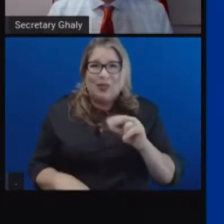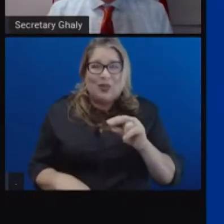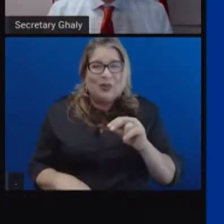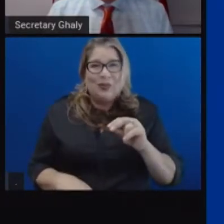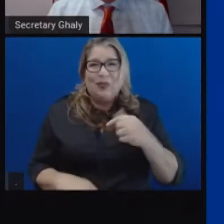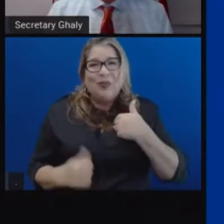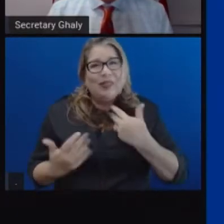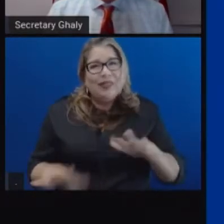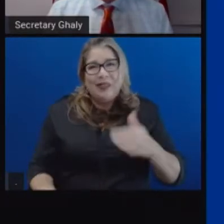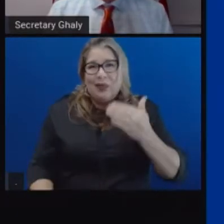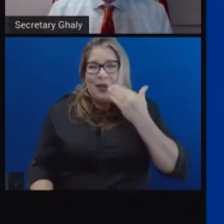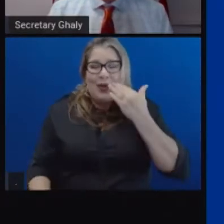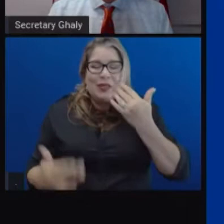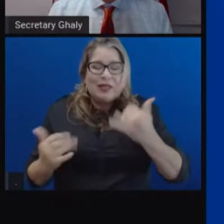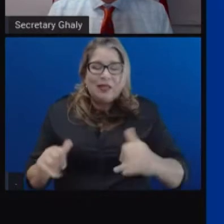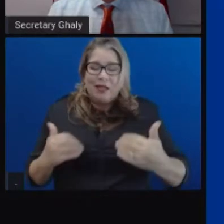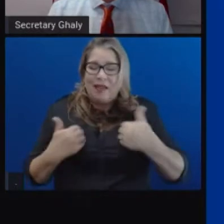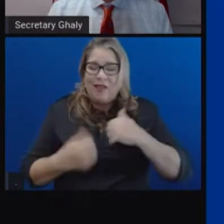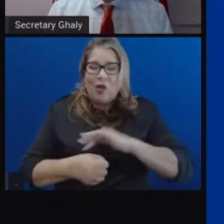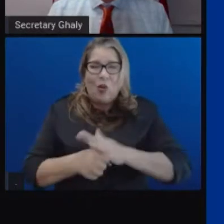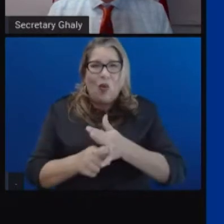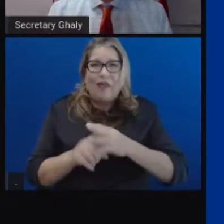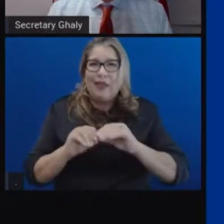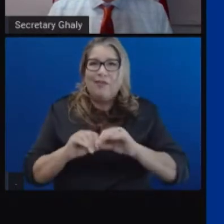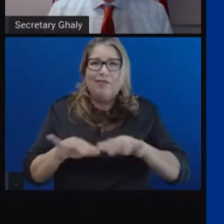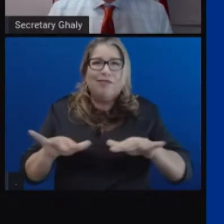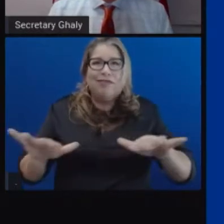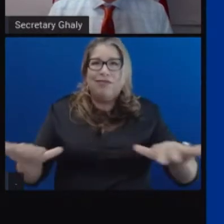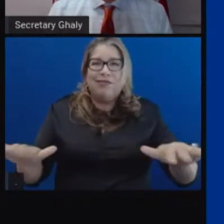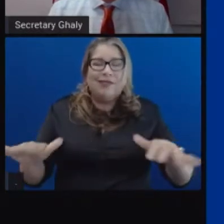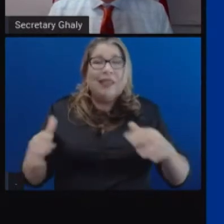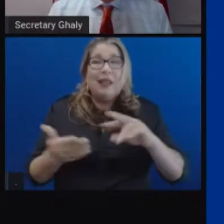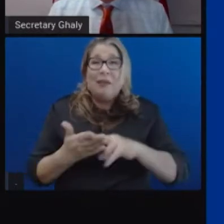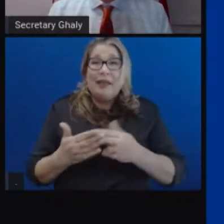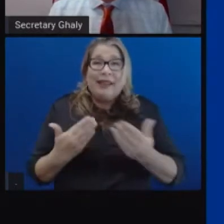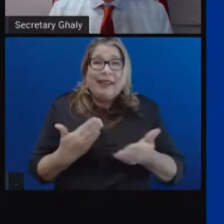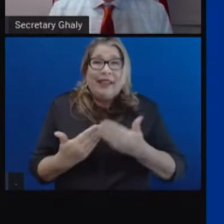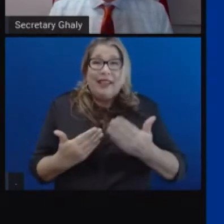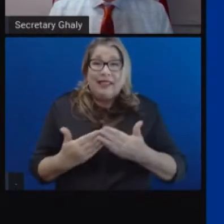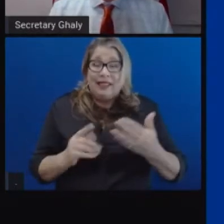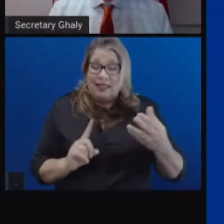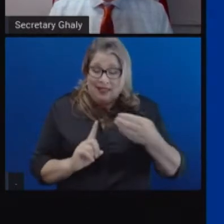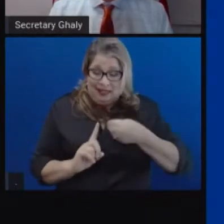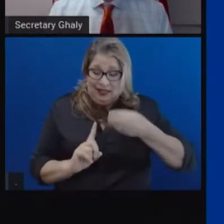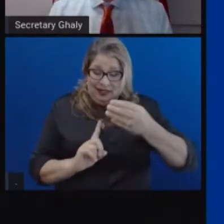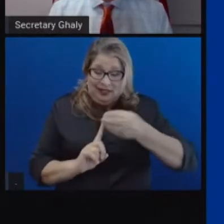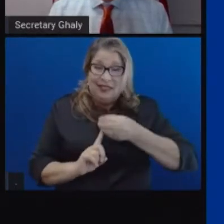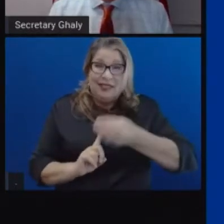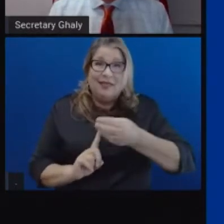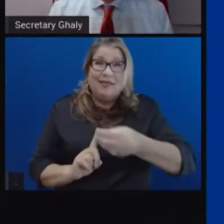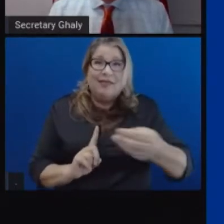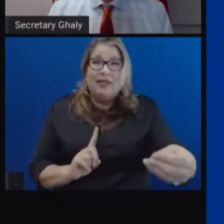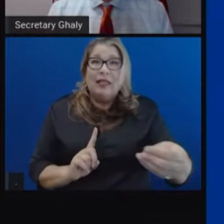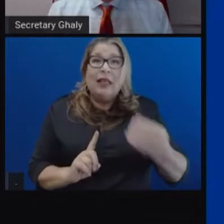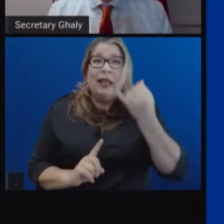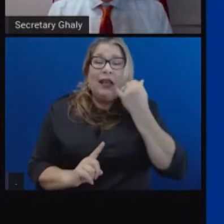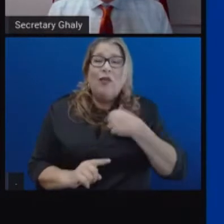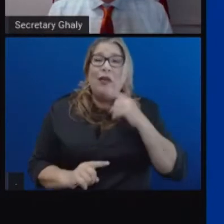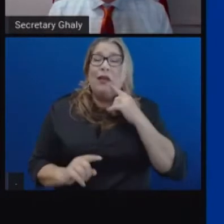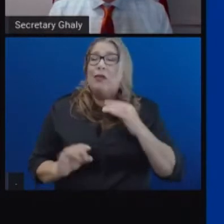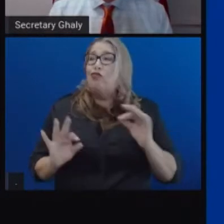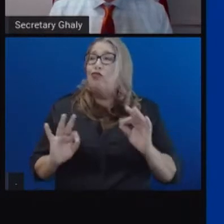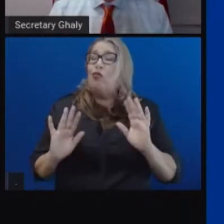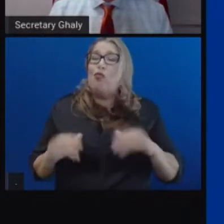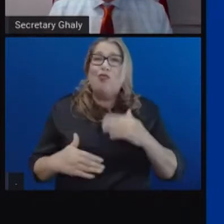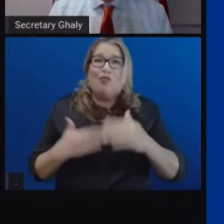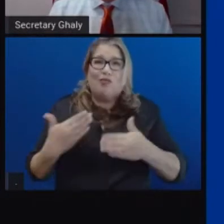in our communities, and people can easily transmit it. I say that if you give COVID an inch, it will take a mile. So we